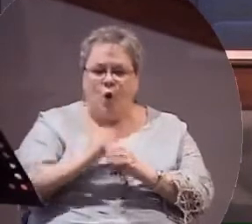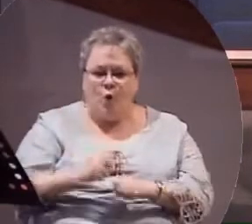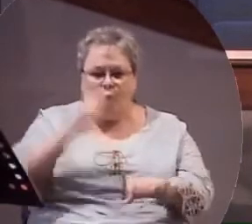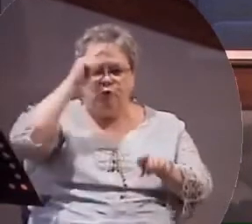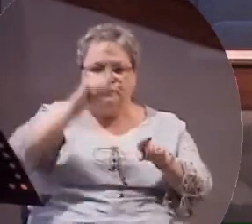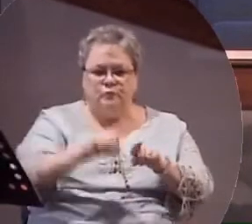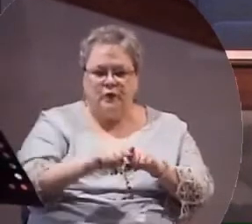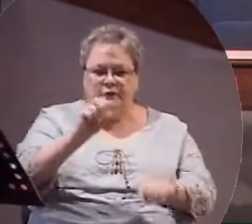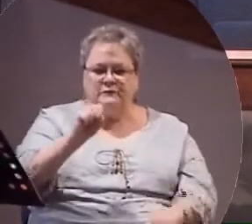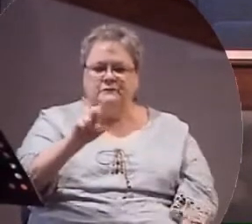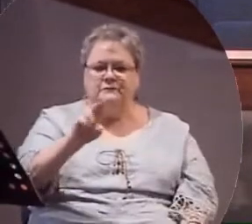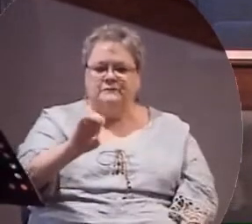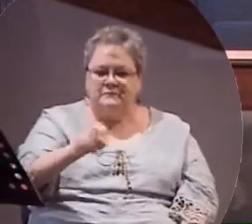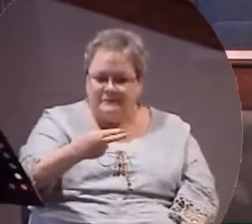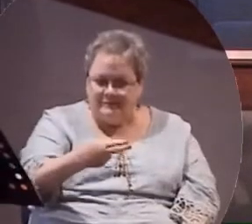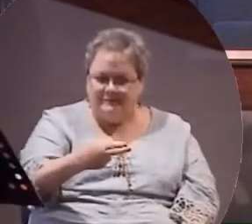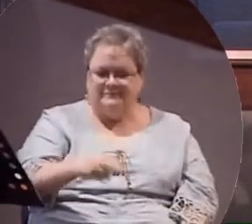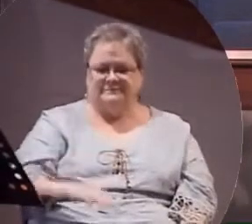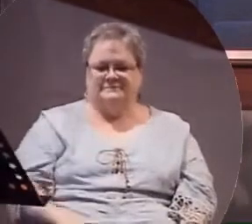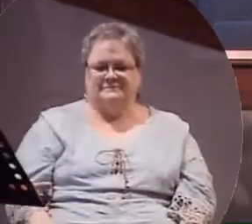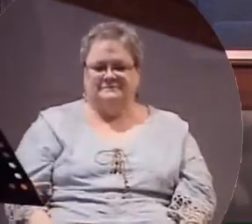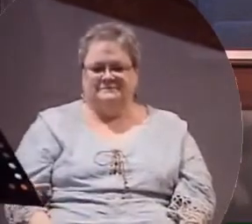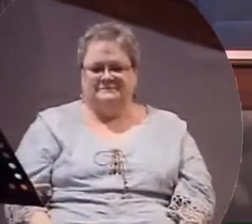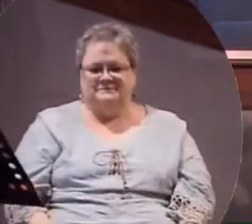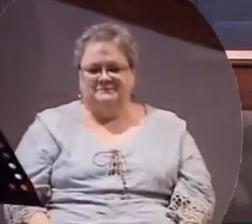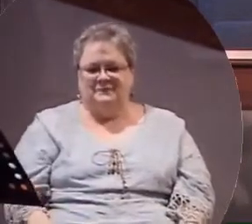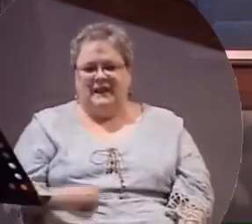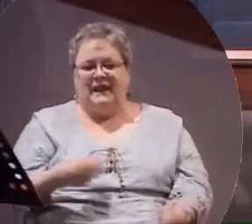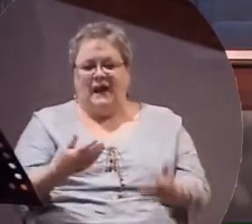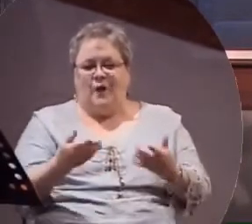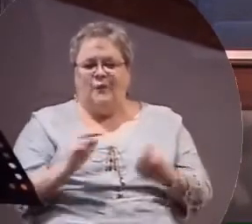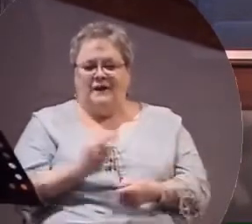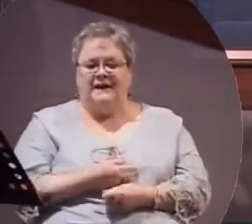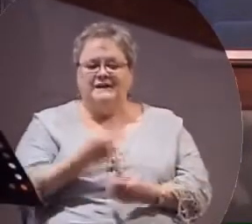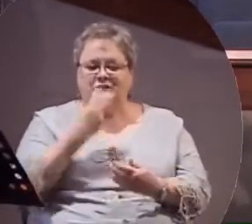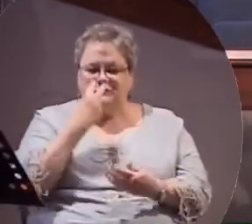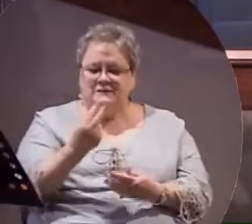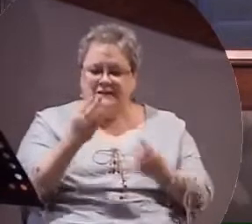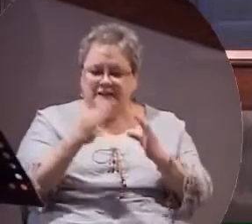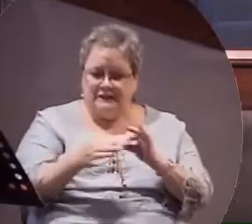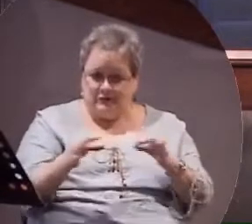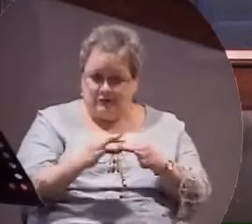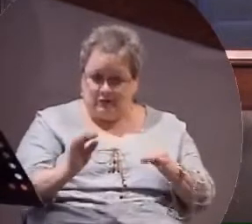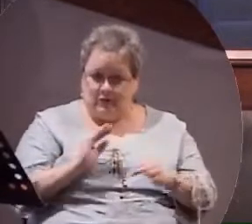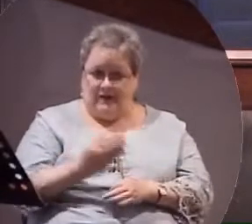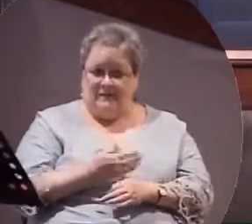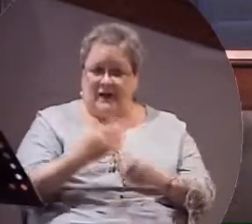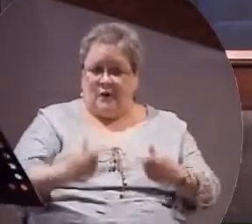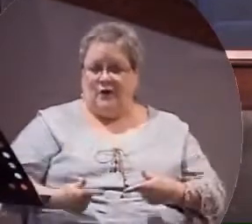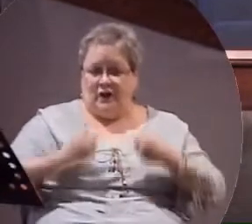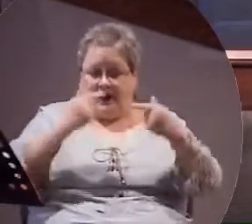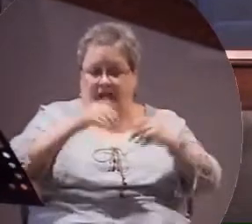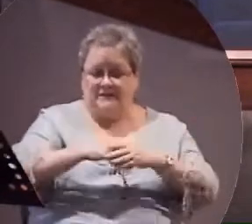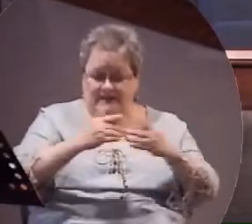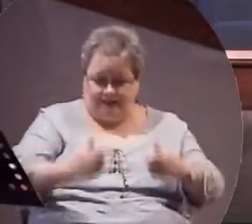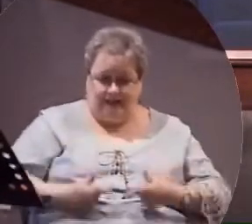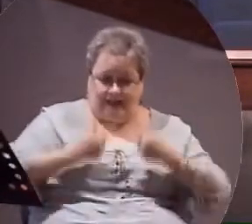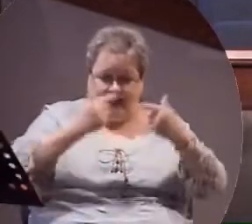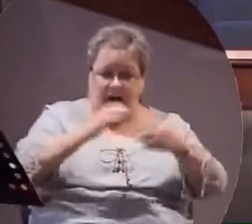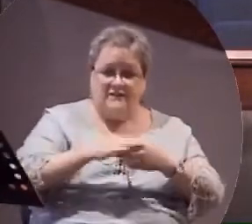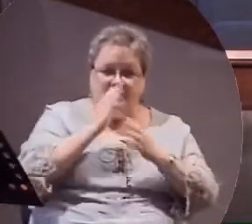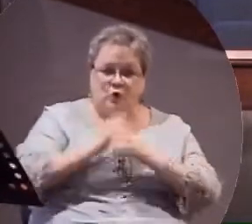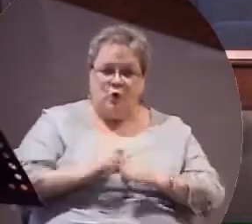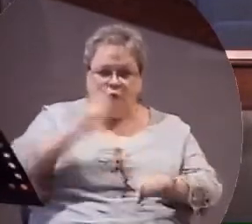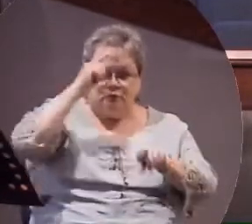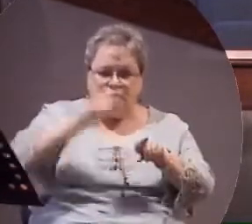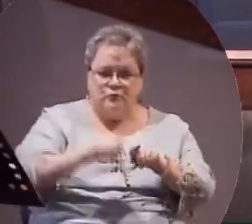brother such. And I want us to kind of see the story of our lives in the life of old